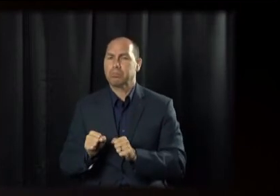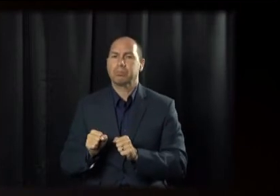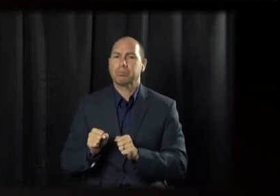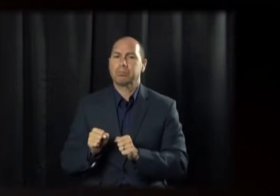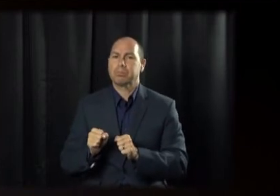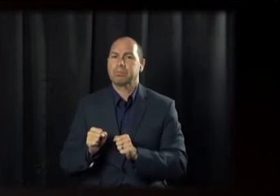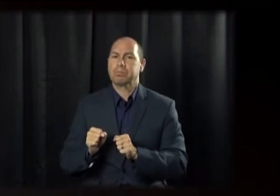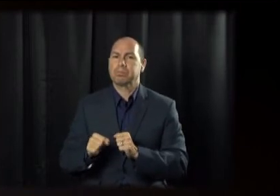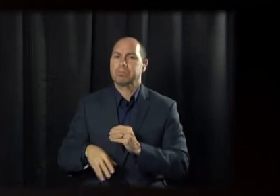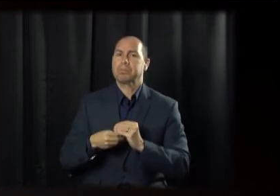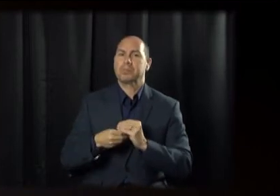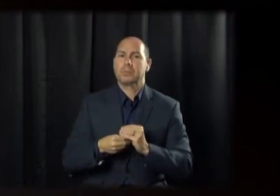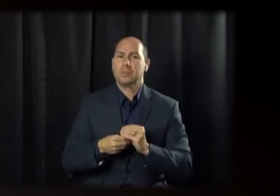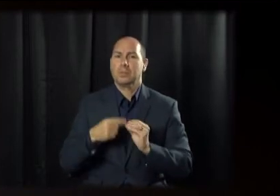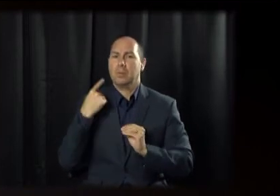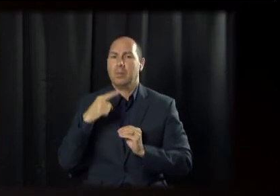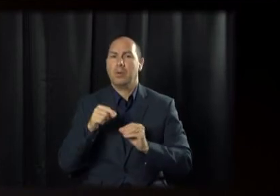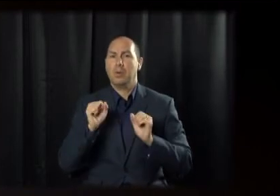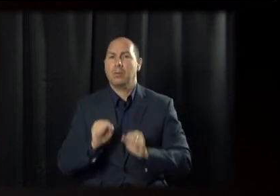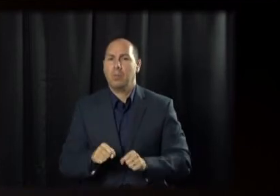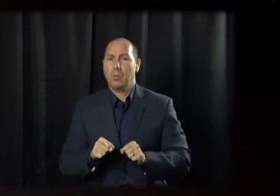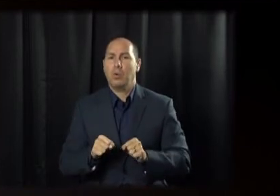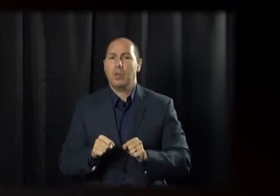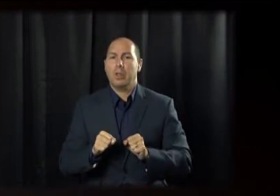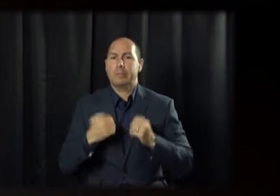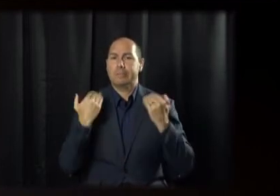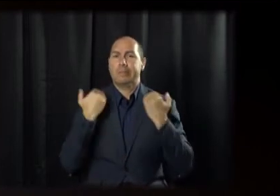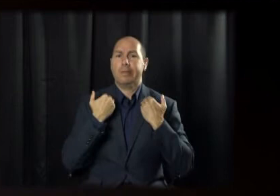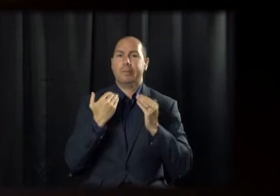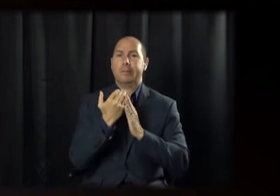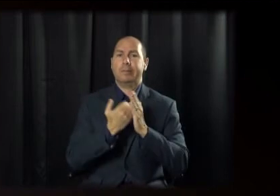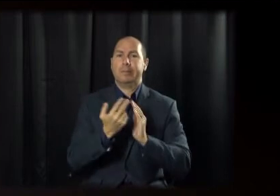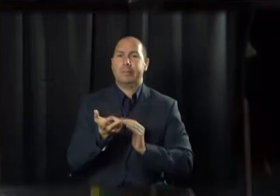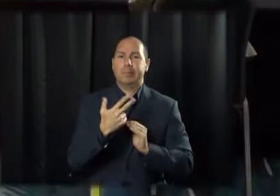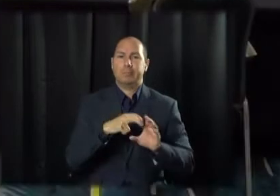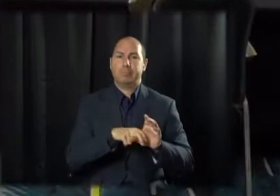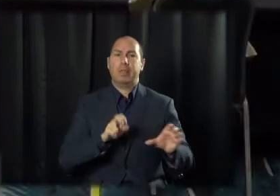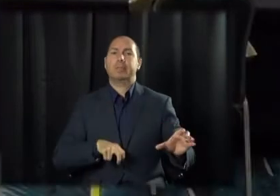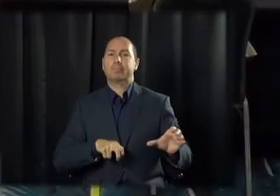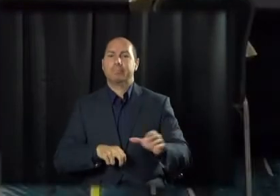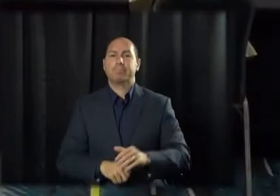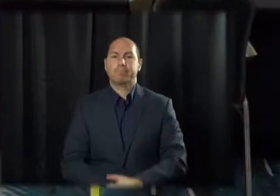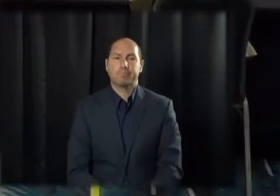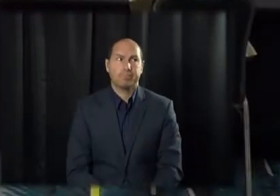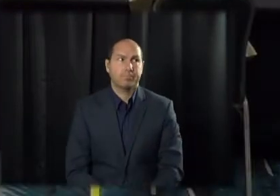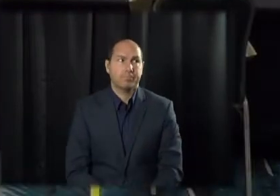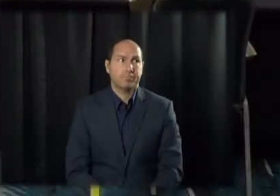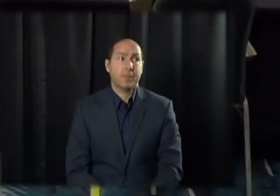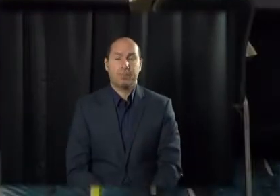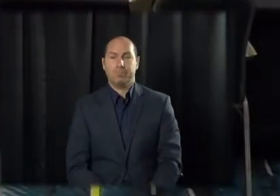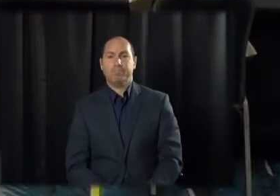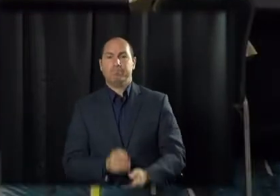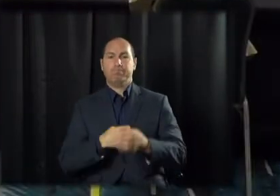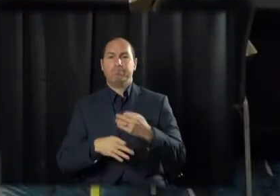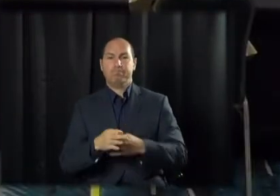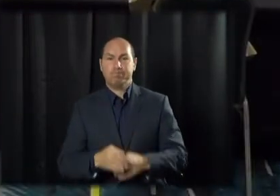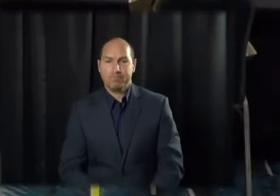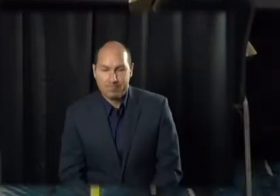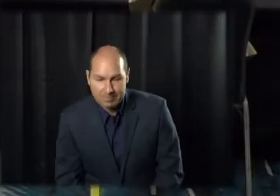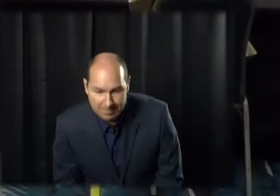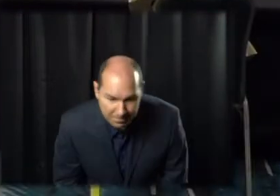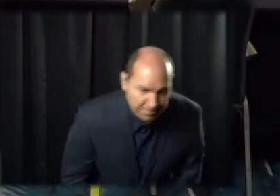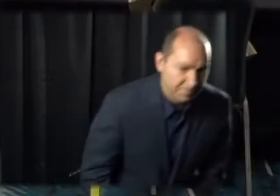sustainable level to exit Title III. Thank you. Thank you, Alejandro. And our third fiscal